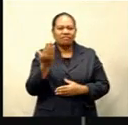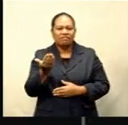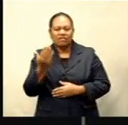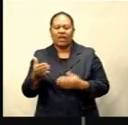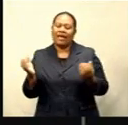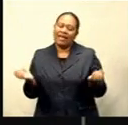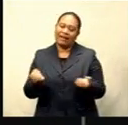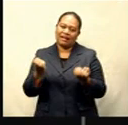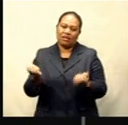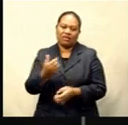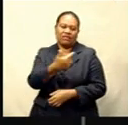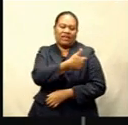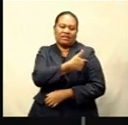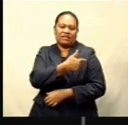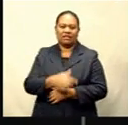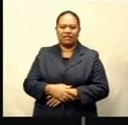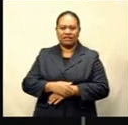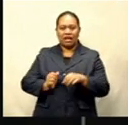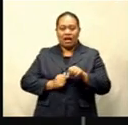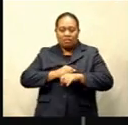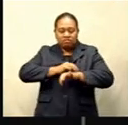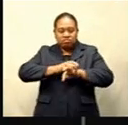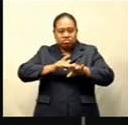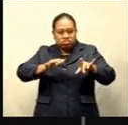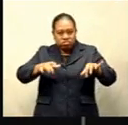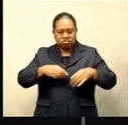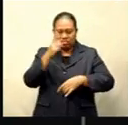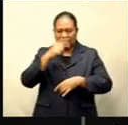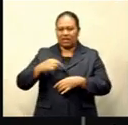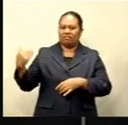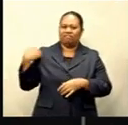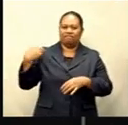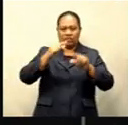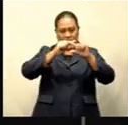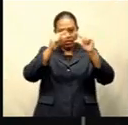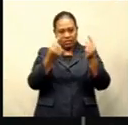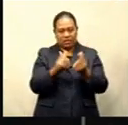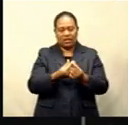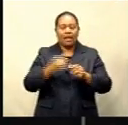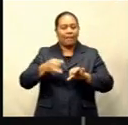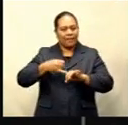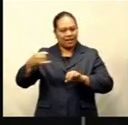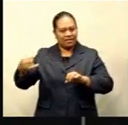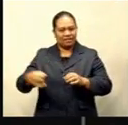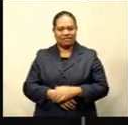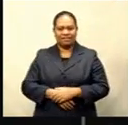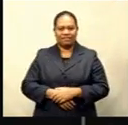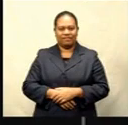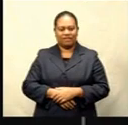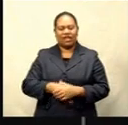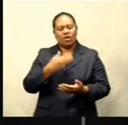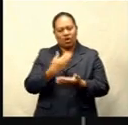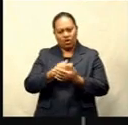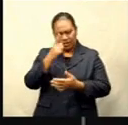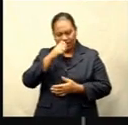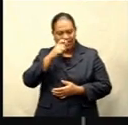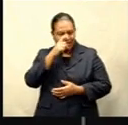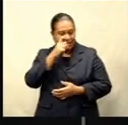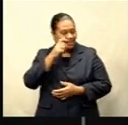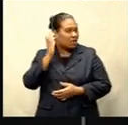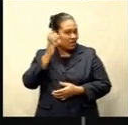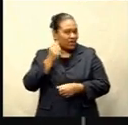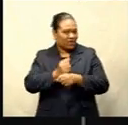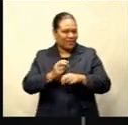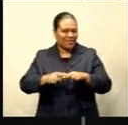encourage vaccination, and pandemic causes global disruption in medicine production. For these stories and others, tune into our sister radio